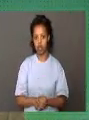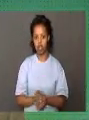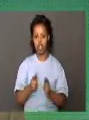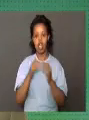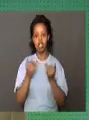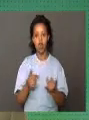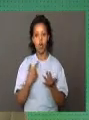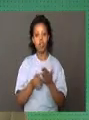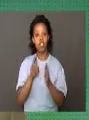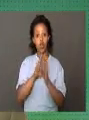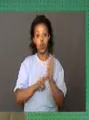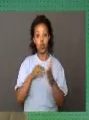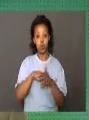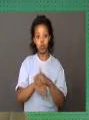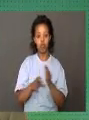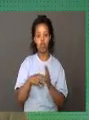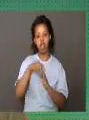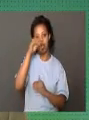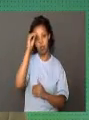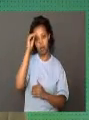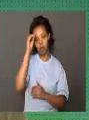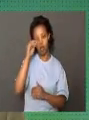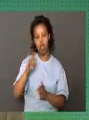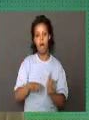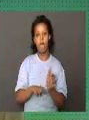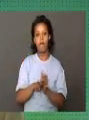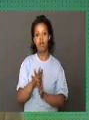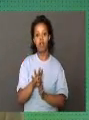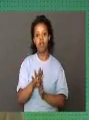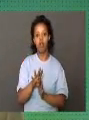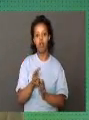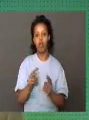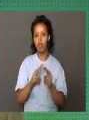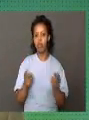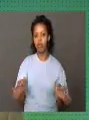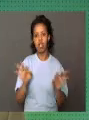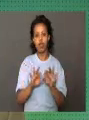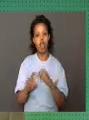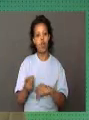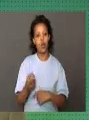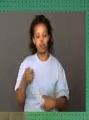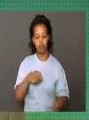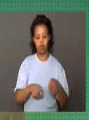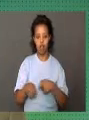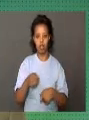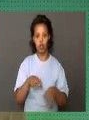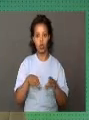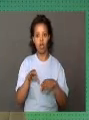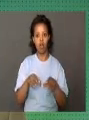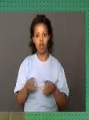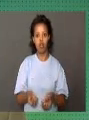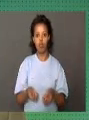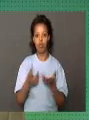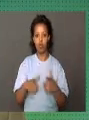in this unit so far, bacteria play an important role in many